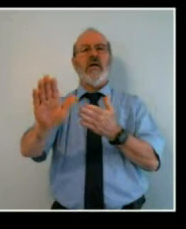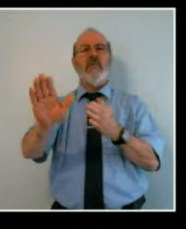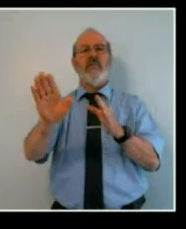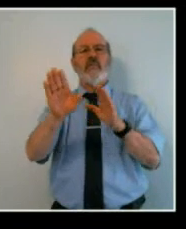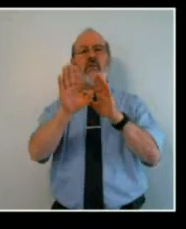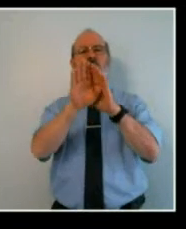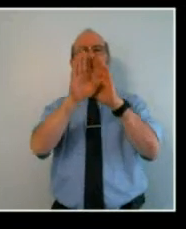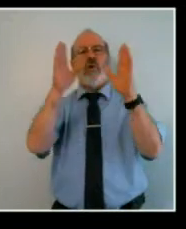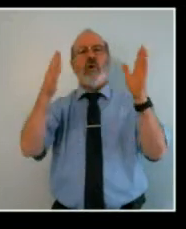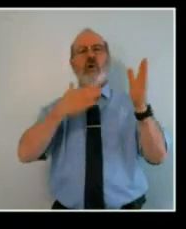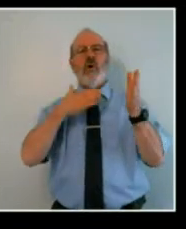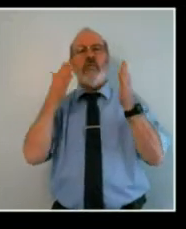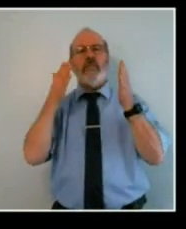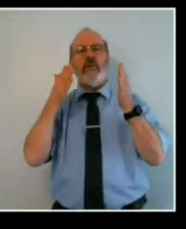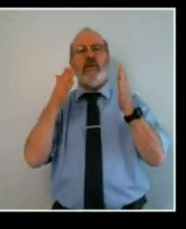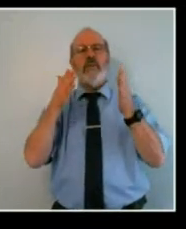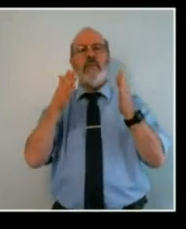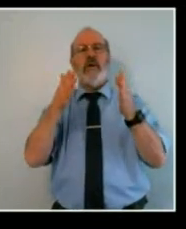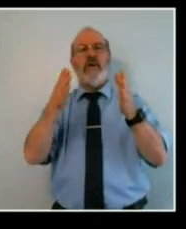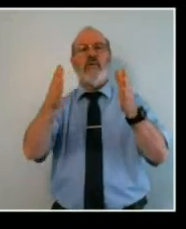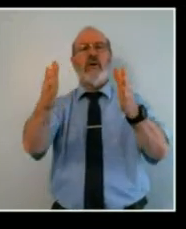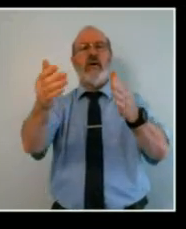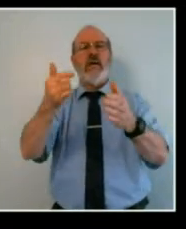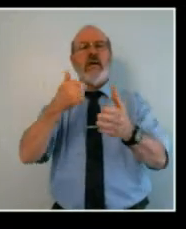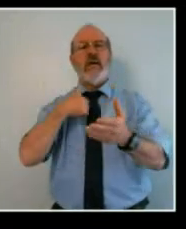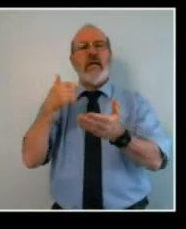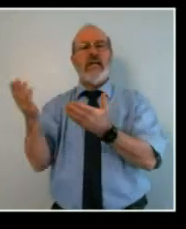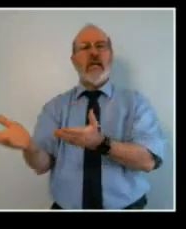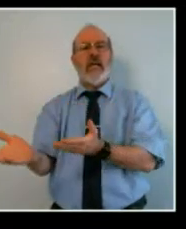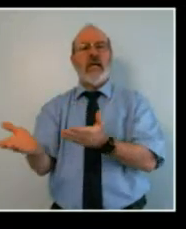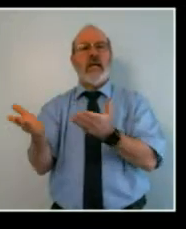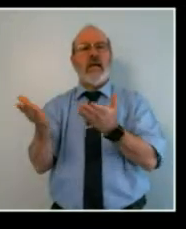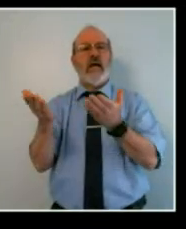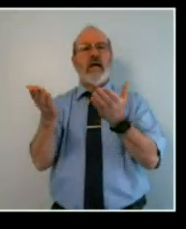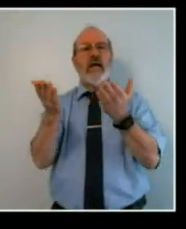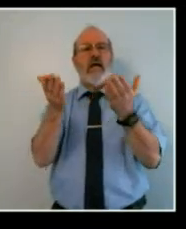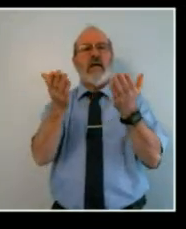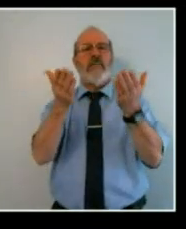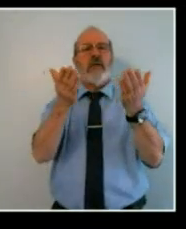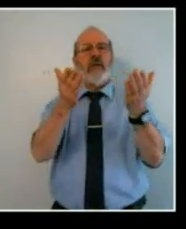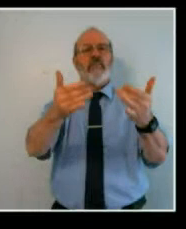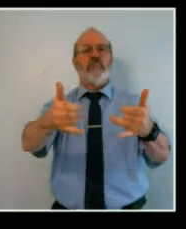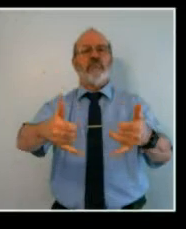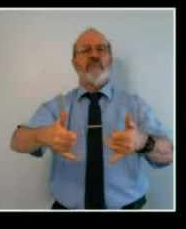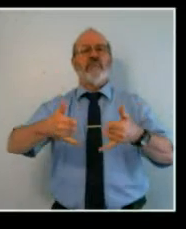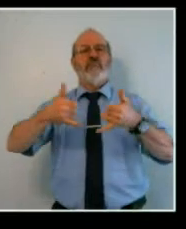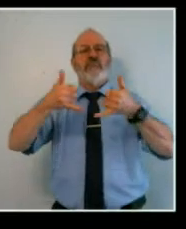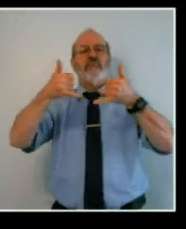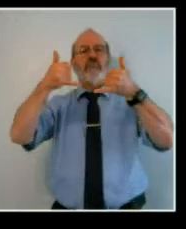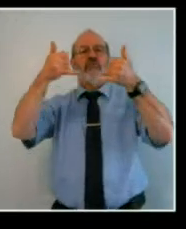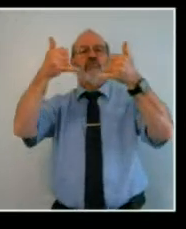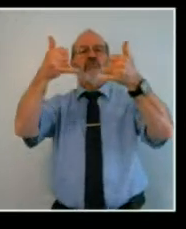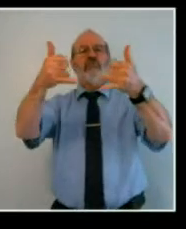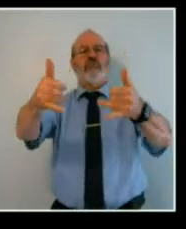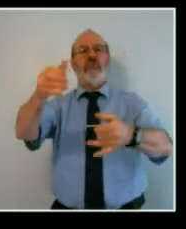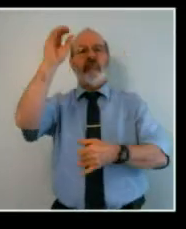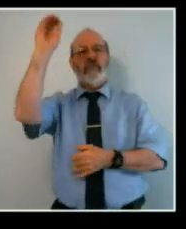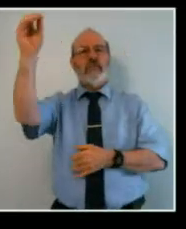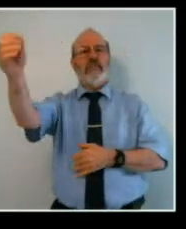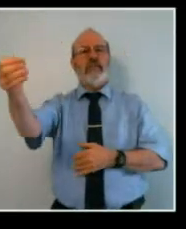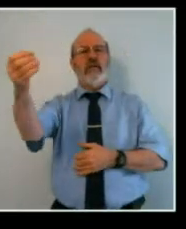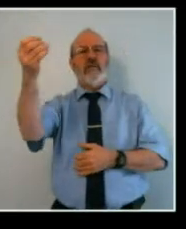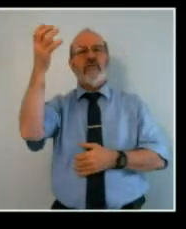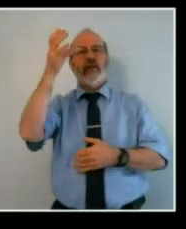divine, open my way that I may bring trophies